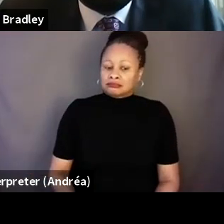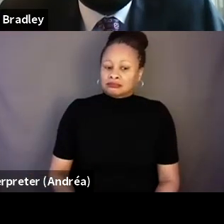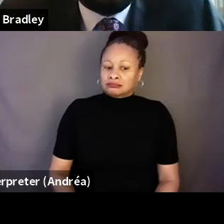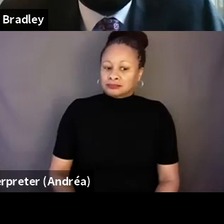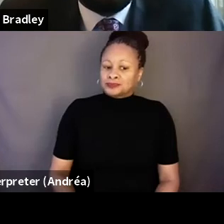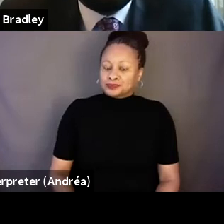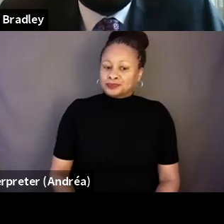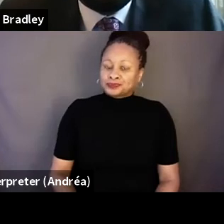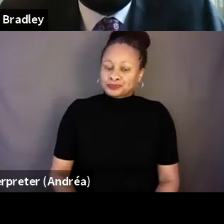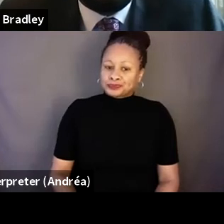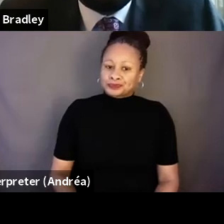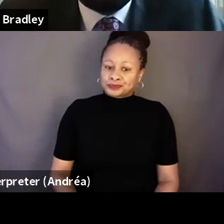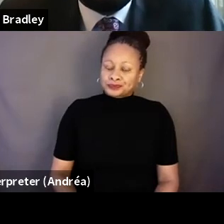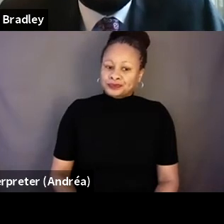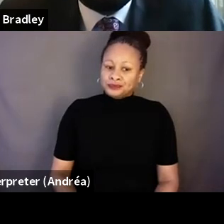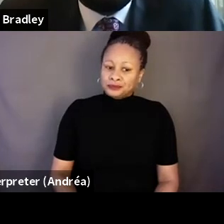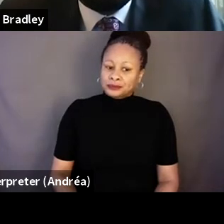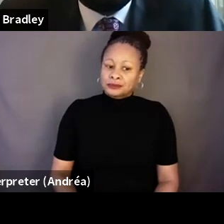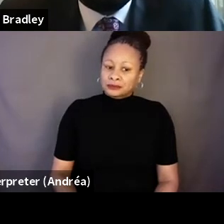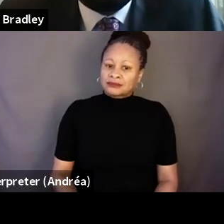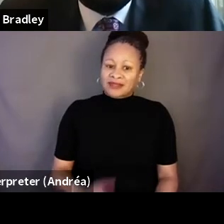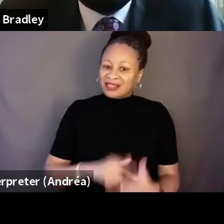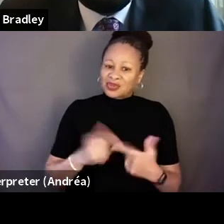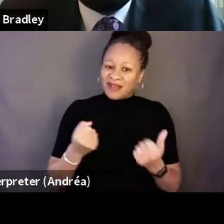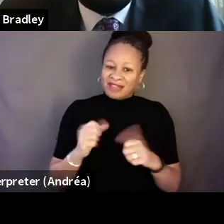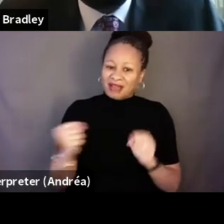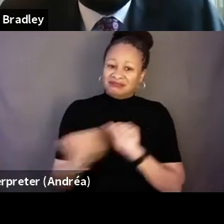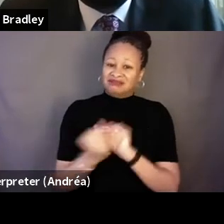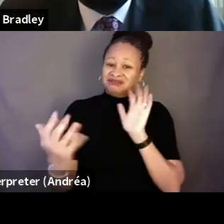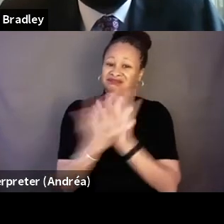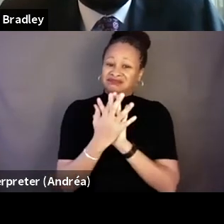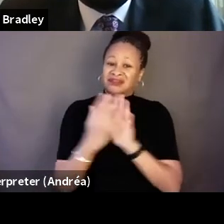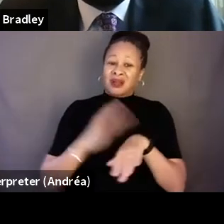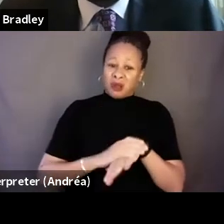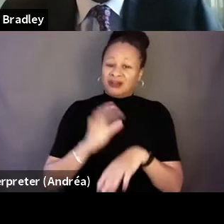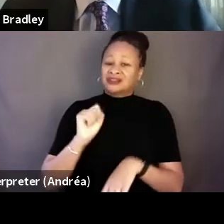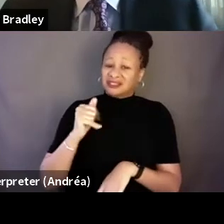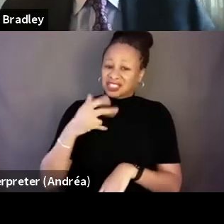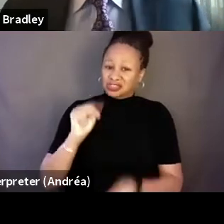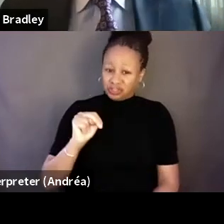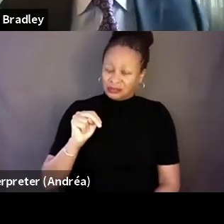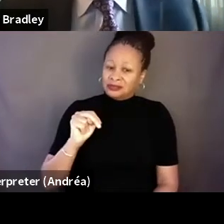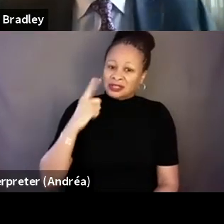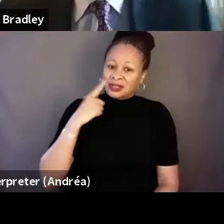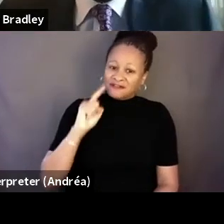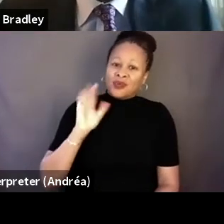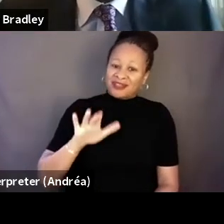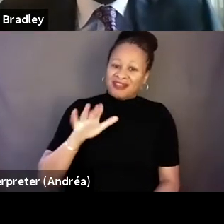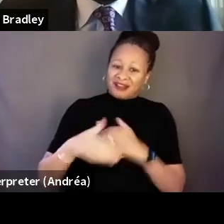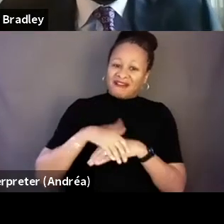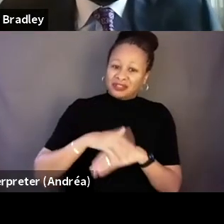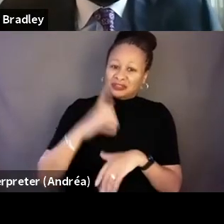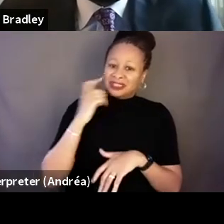does not make sense. And then there's blowback on the station for the coverage.